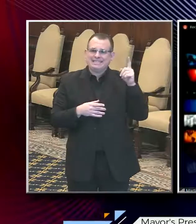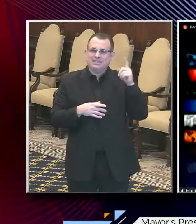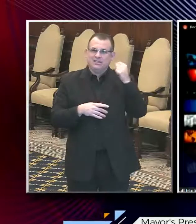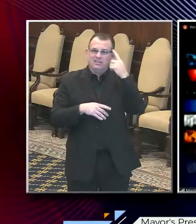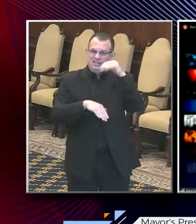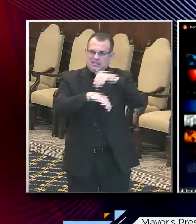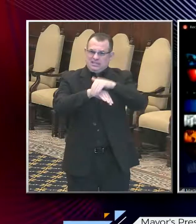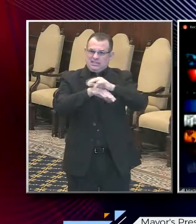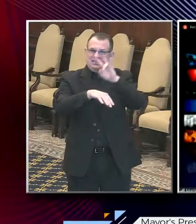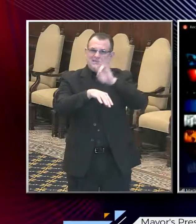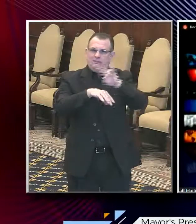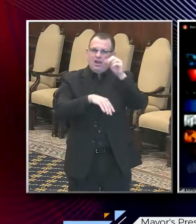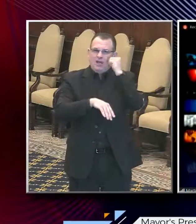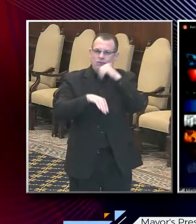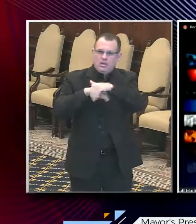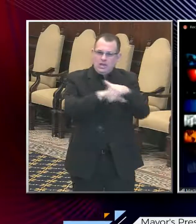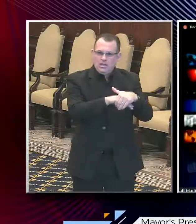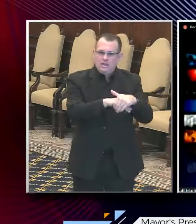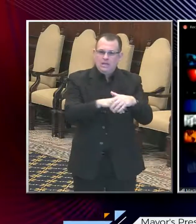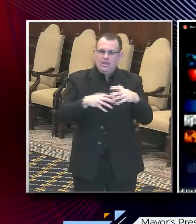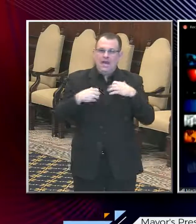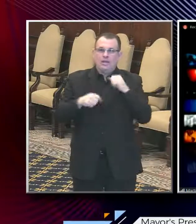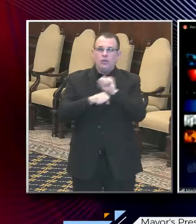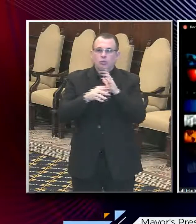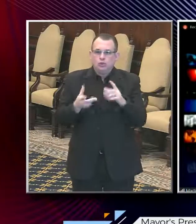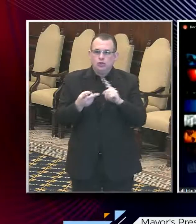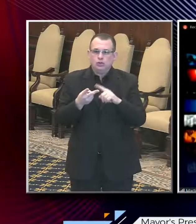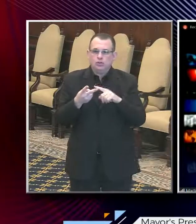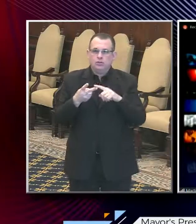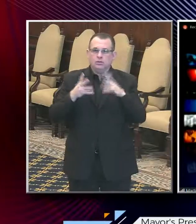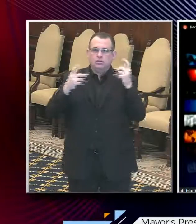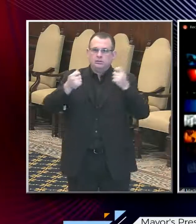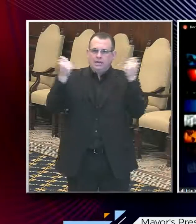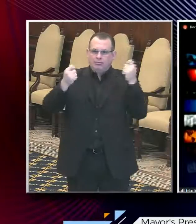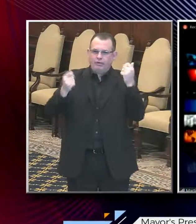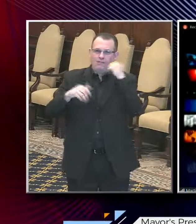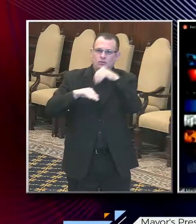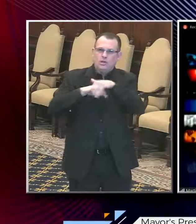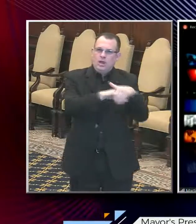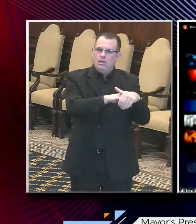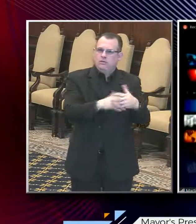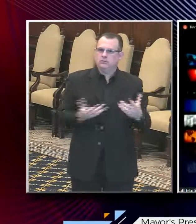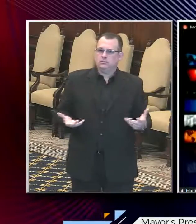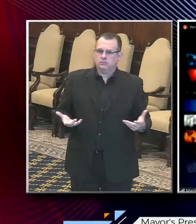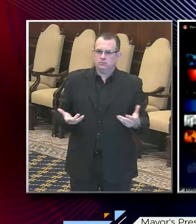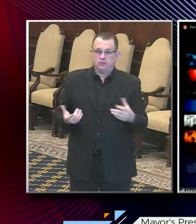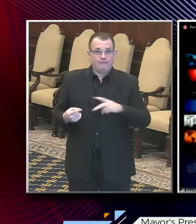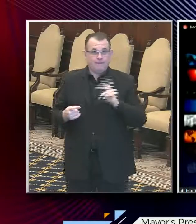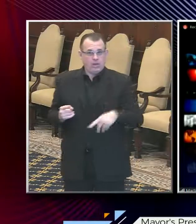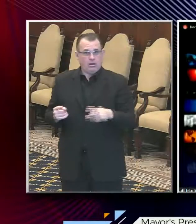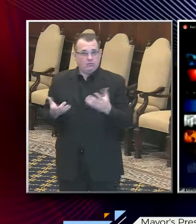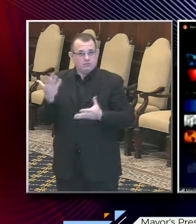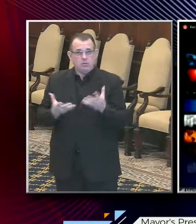healthcare workers. Is Philly gonna, the city gonna get behind that or come up with its own Philly